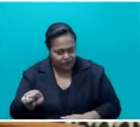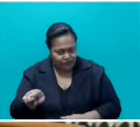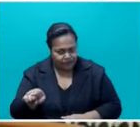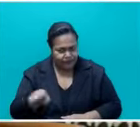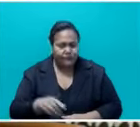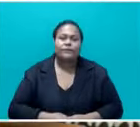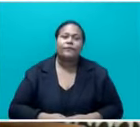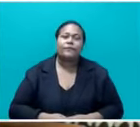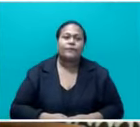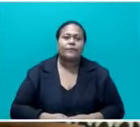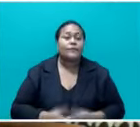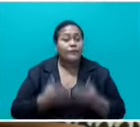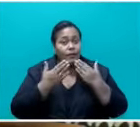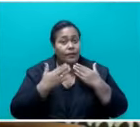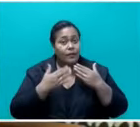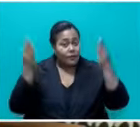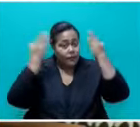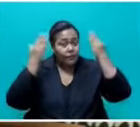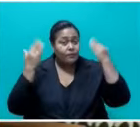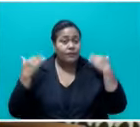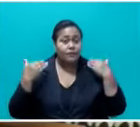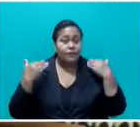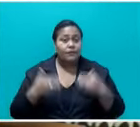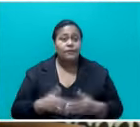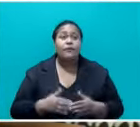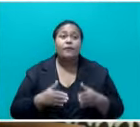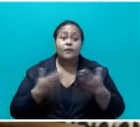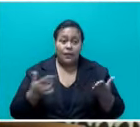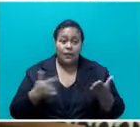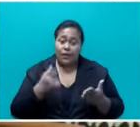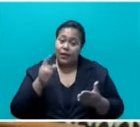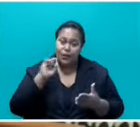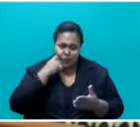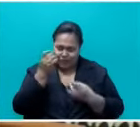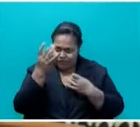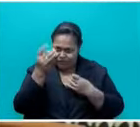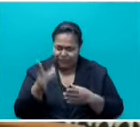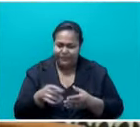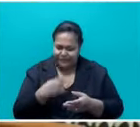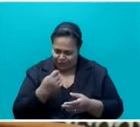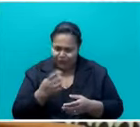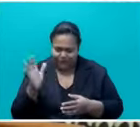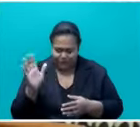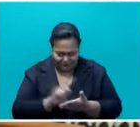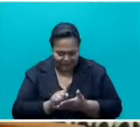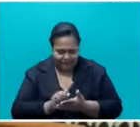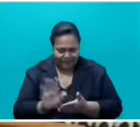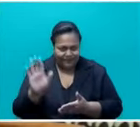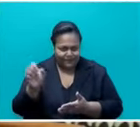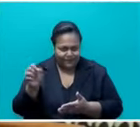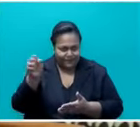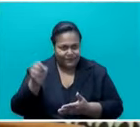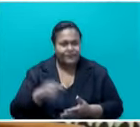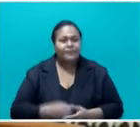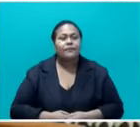Thank you, Mr. Speaker. I will let you know what he said later.